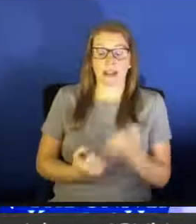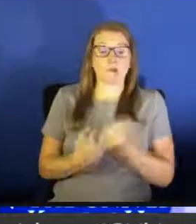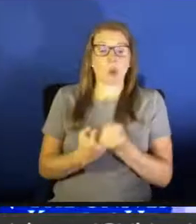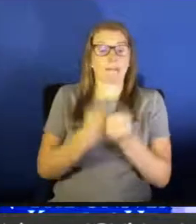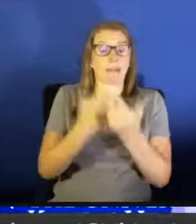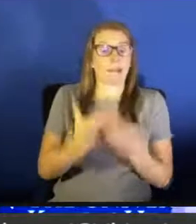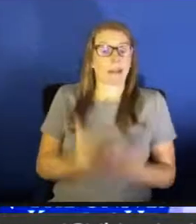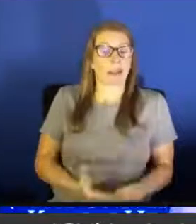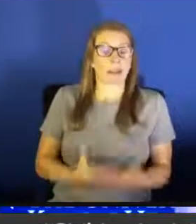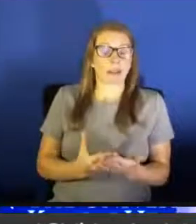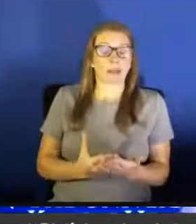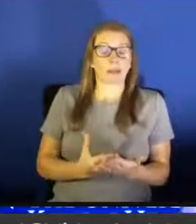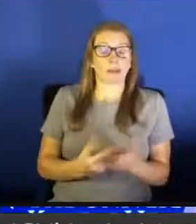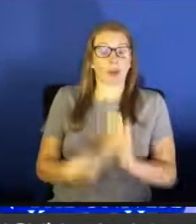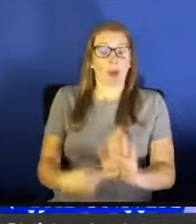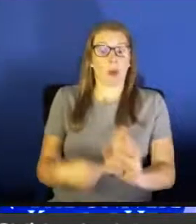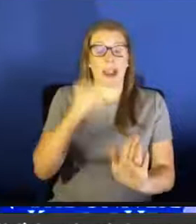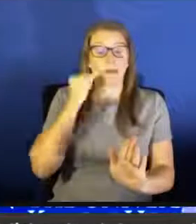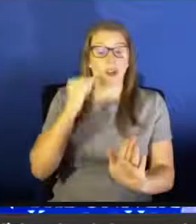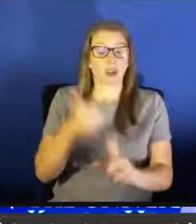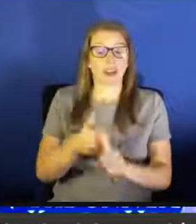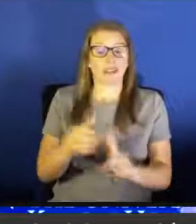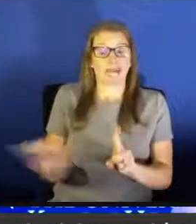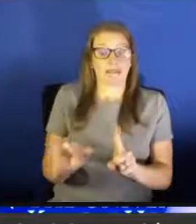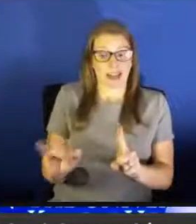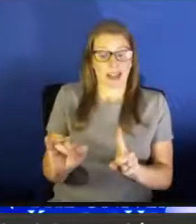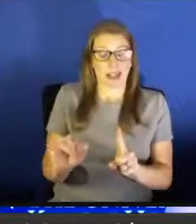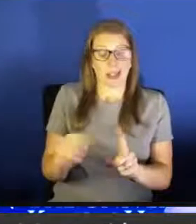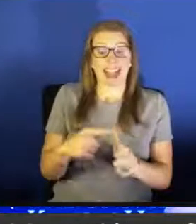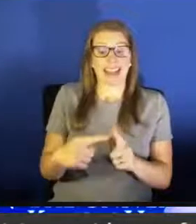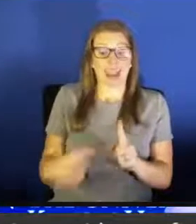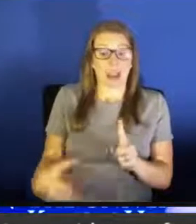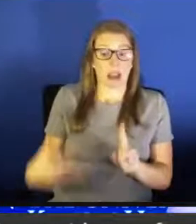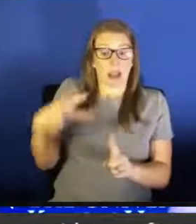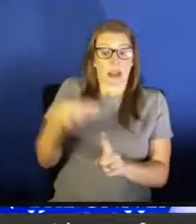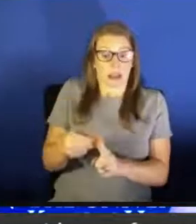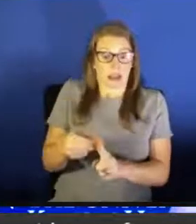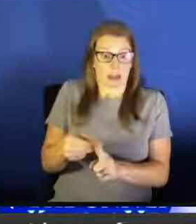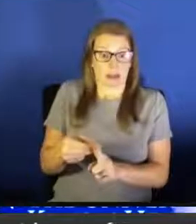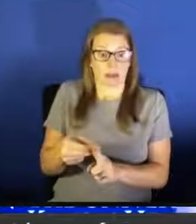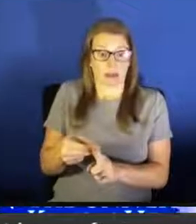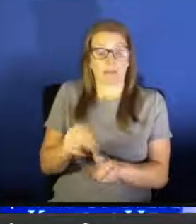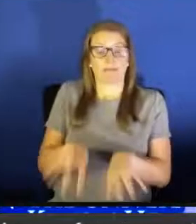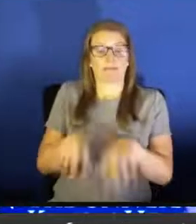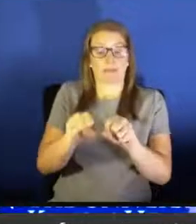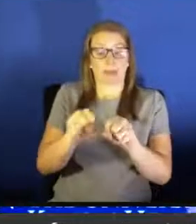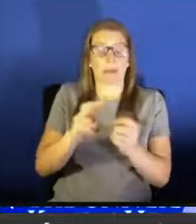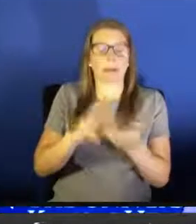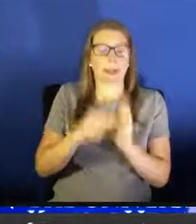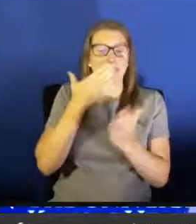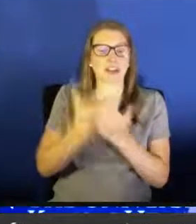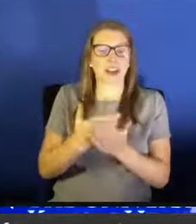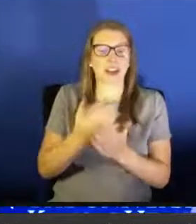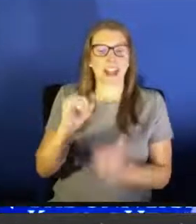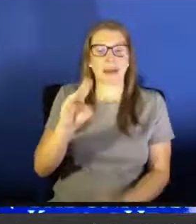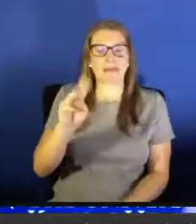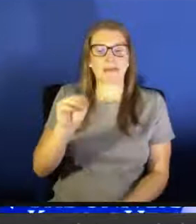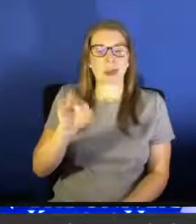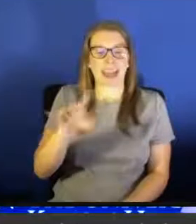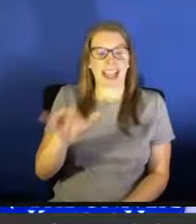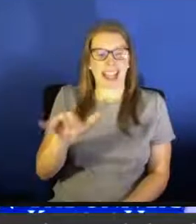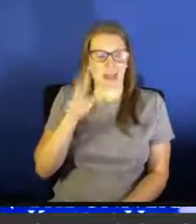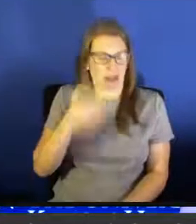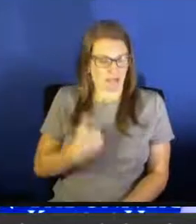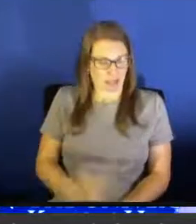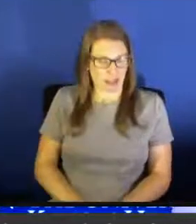you get infected and then get vaccinated, you do have very good immunity. So I think moving into the school year and being able to protect those